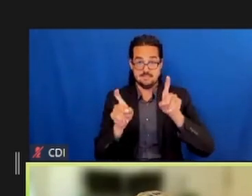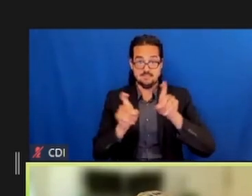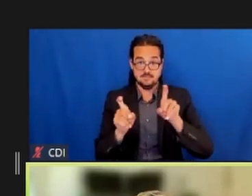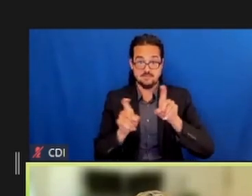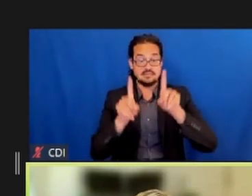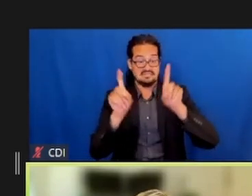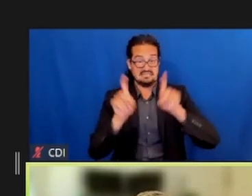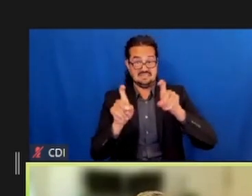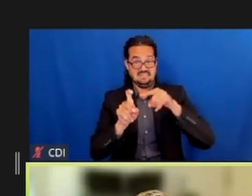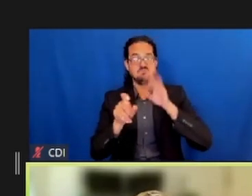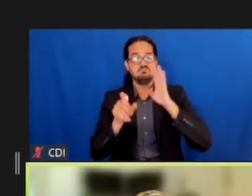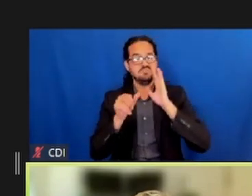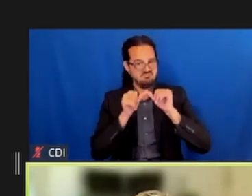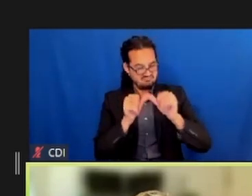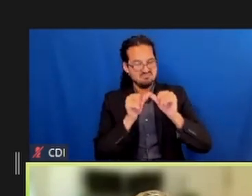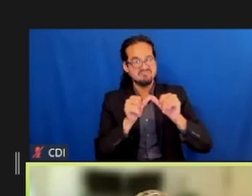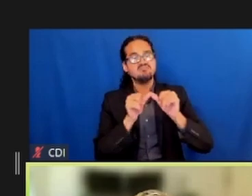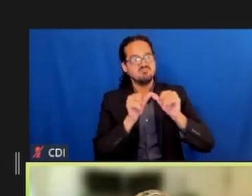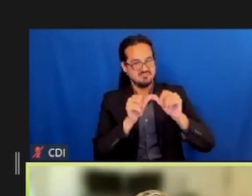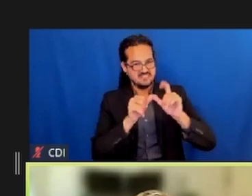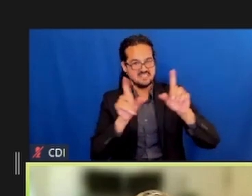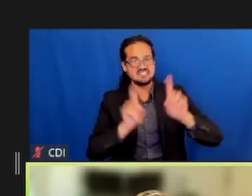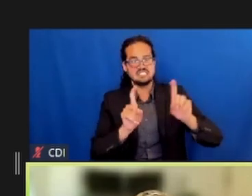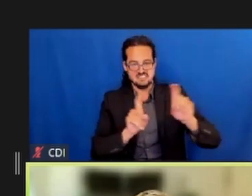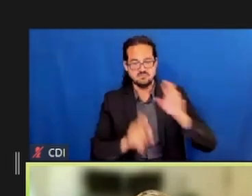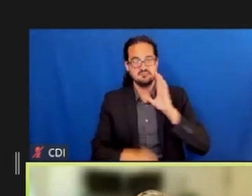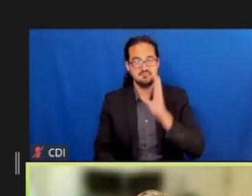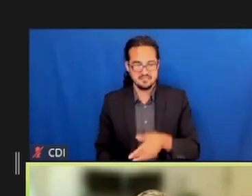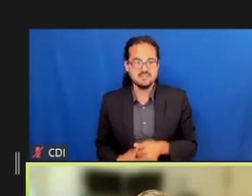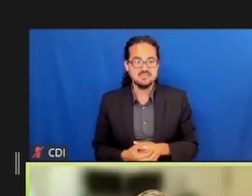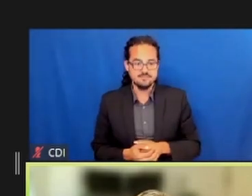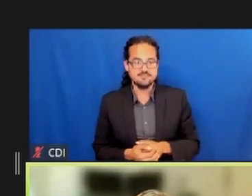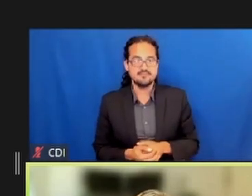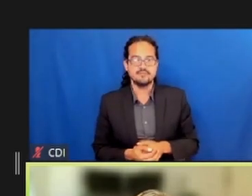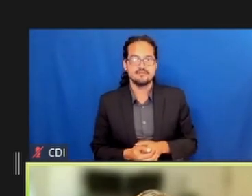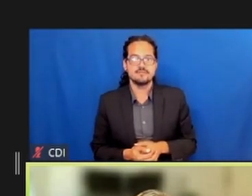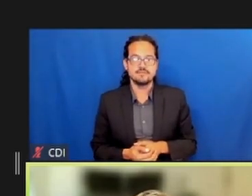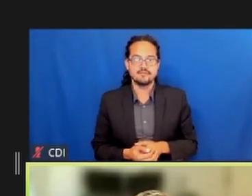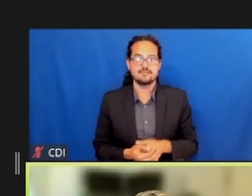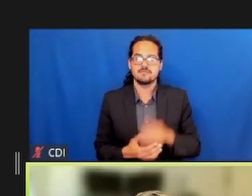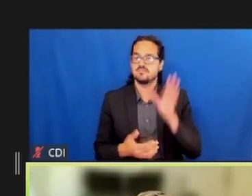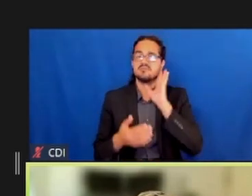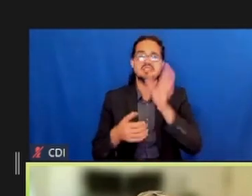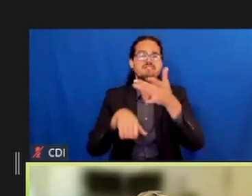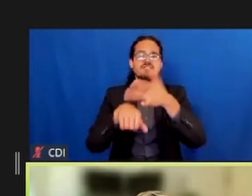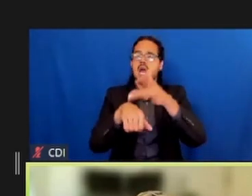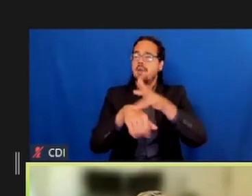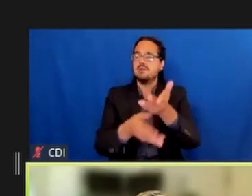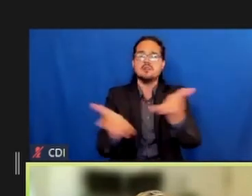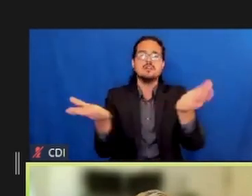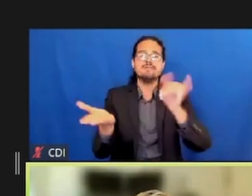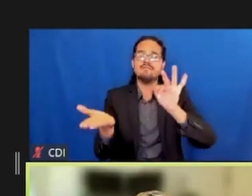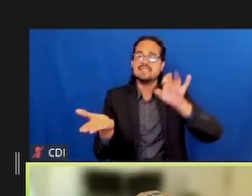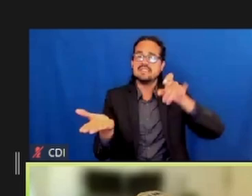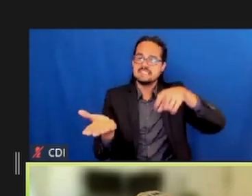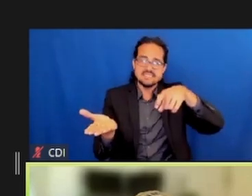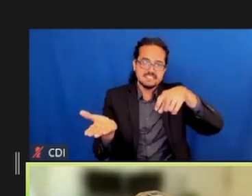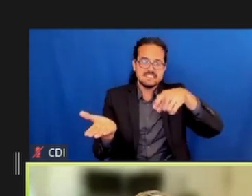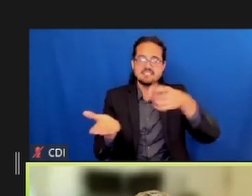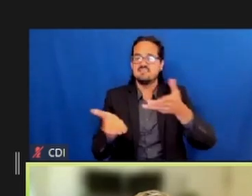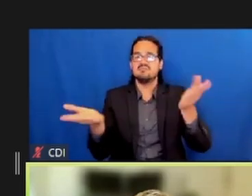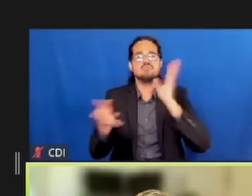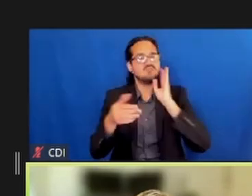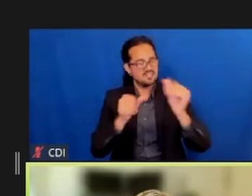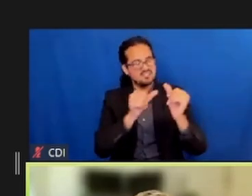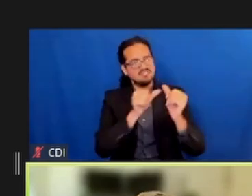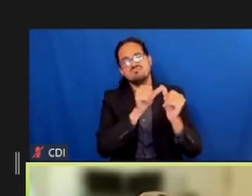that Dr. Willis told me personally, and he'll probably reiterate this at some point, that those resources will be available on their site. You can see where you can get